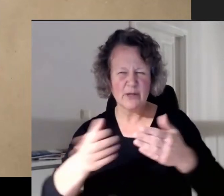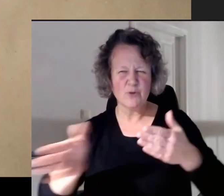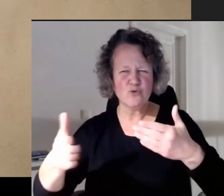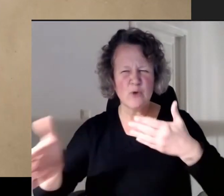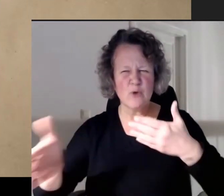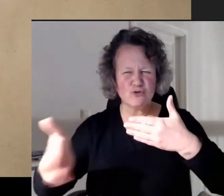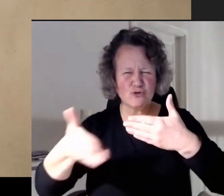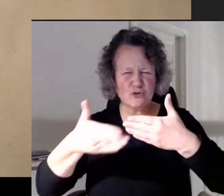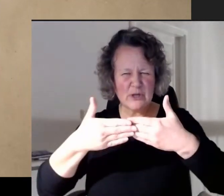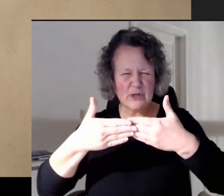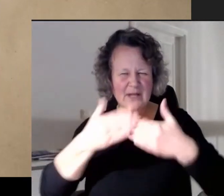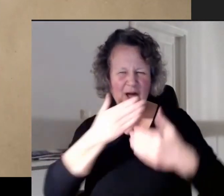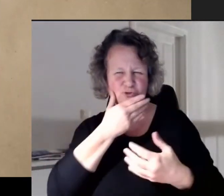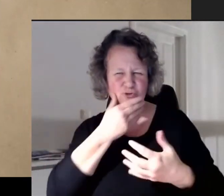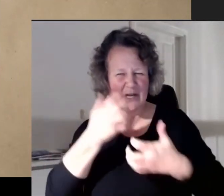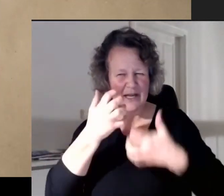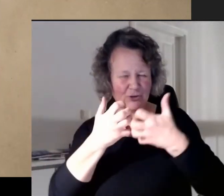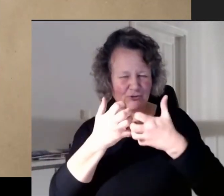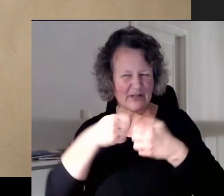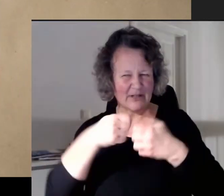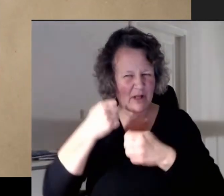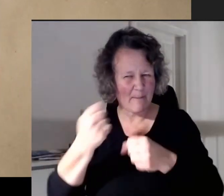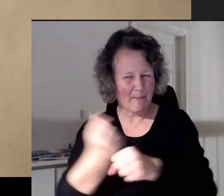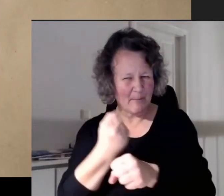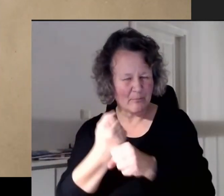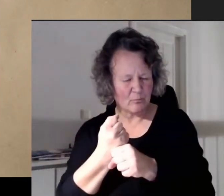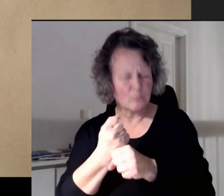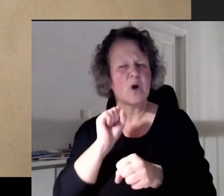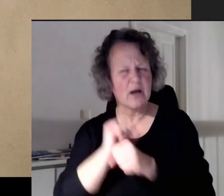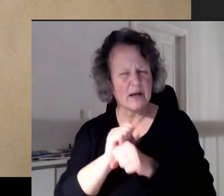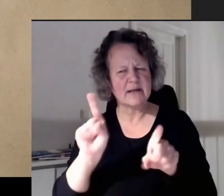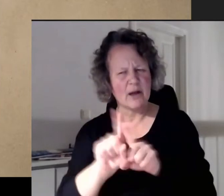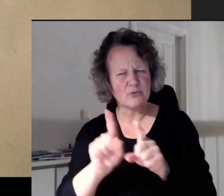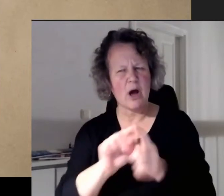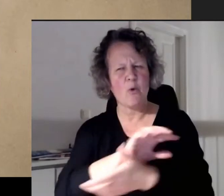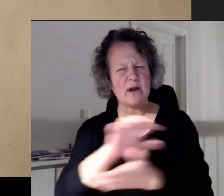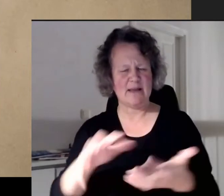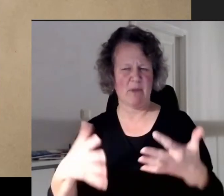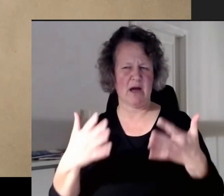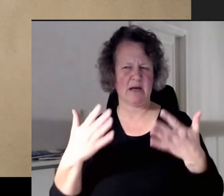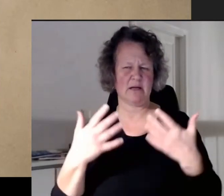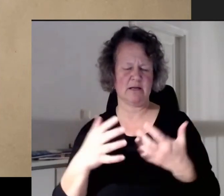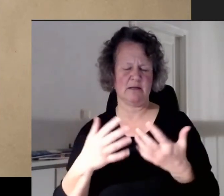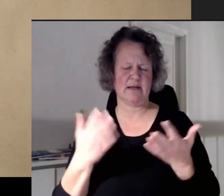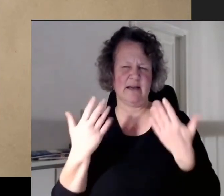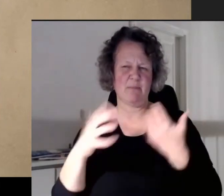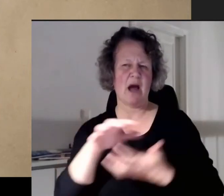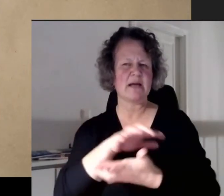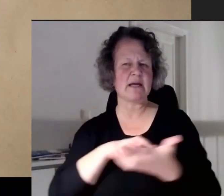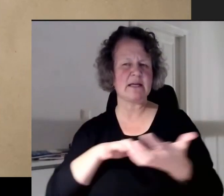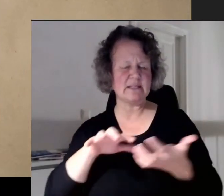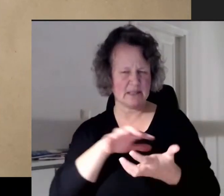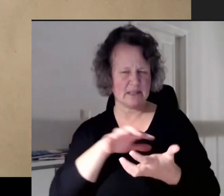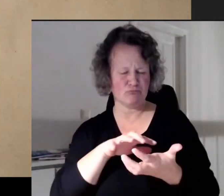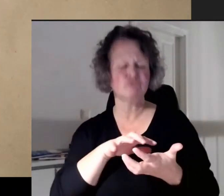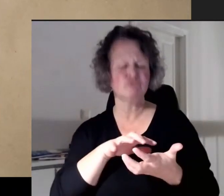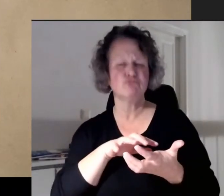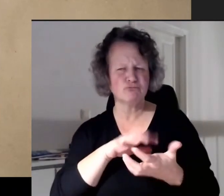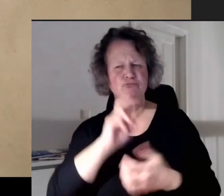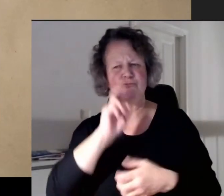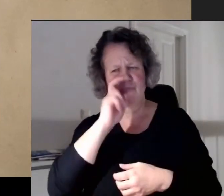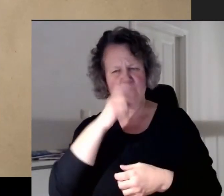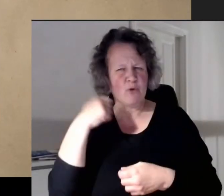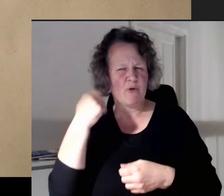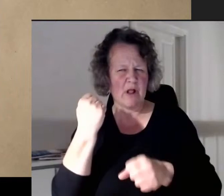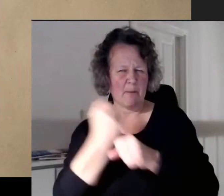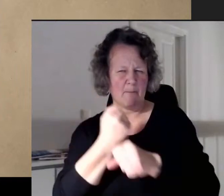manage to do such a complicated product and to tell it so emotionally, we could also manage the climate crisis and see how far